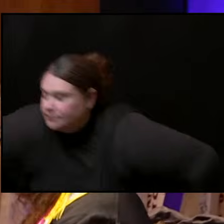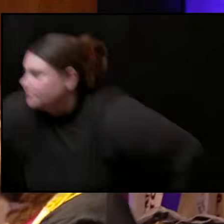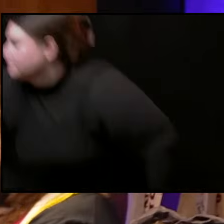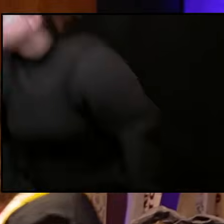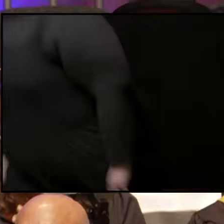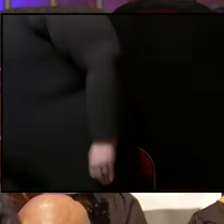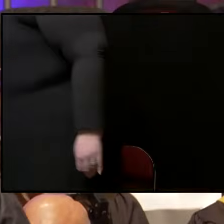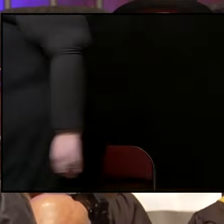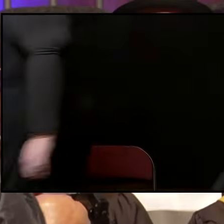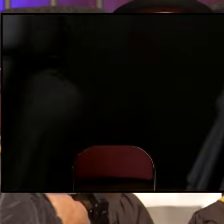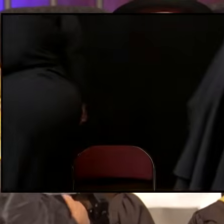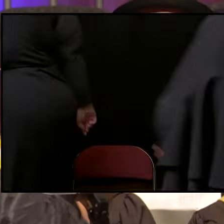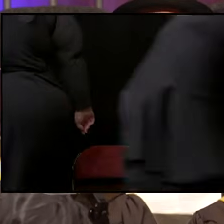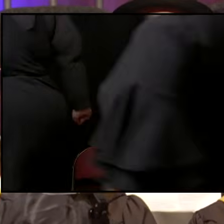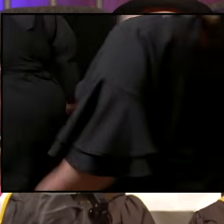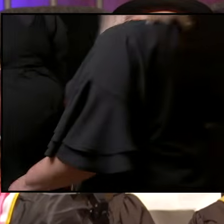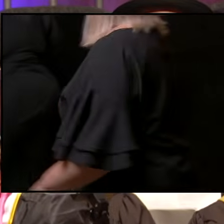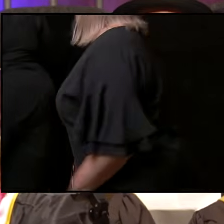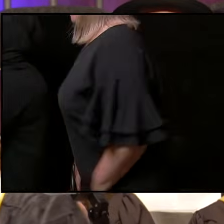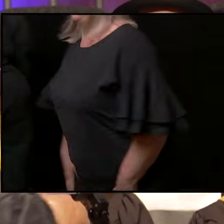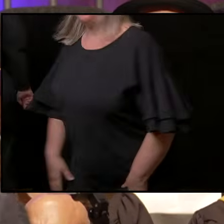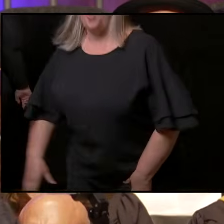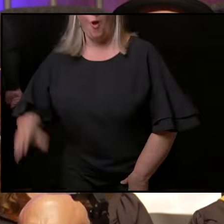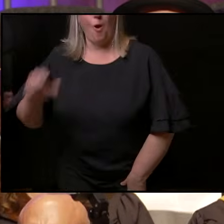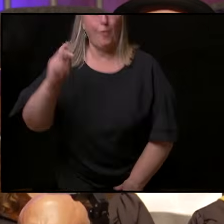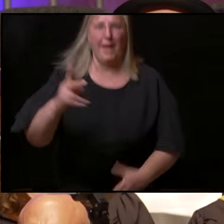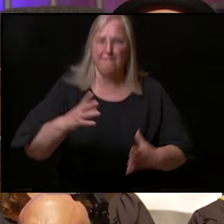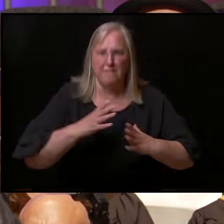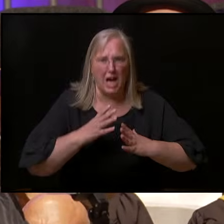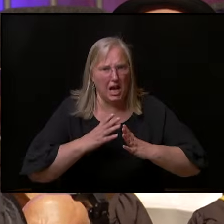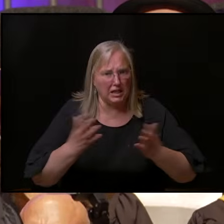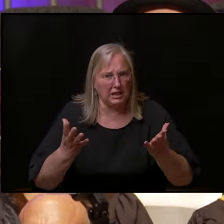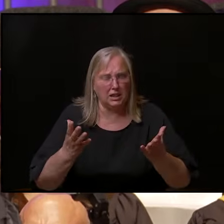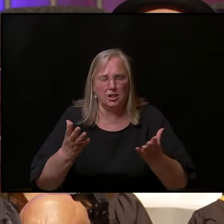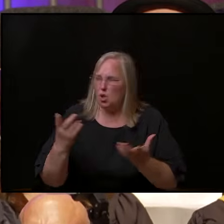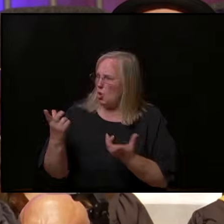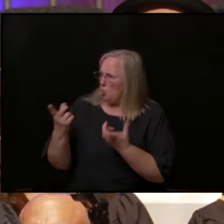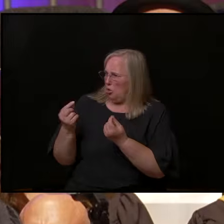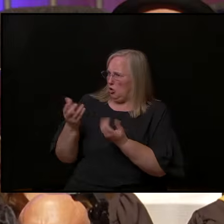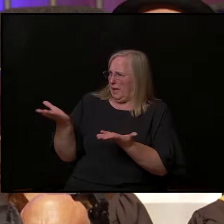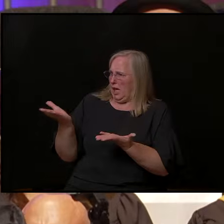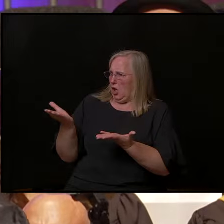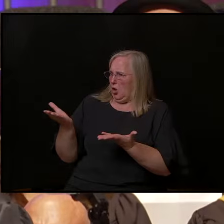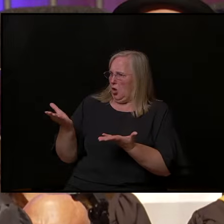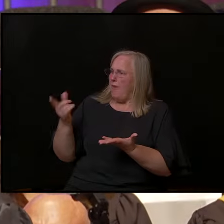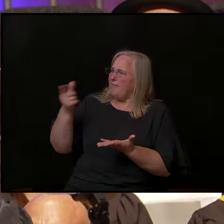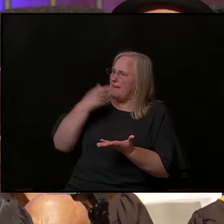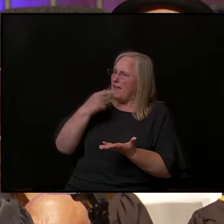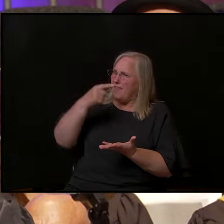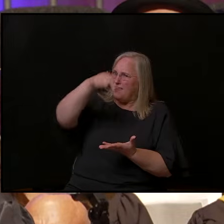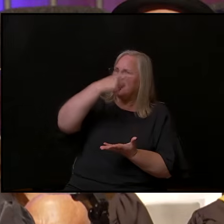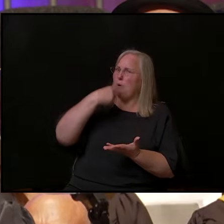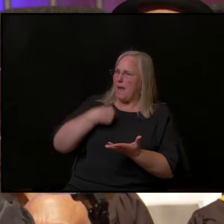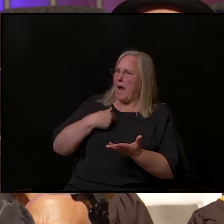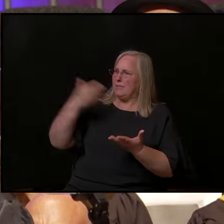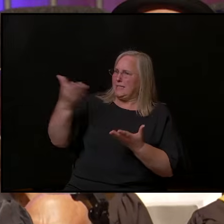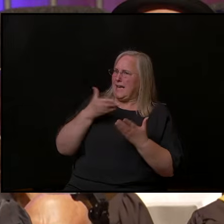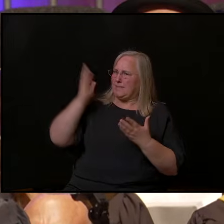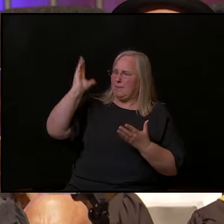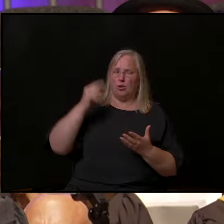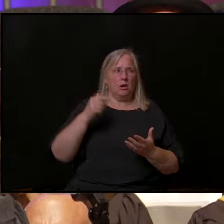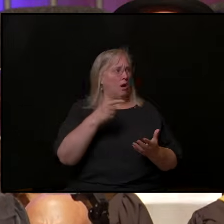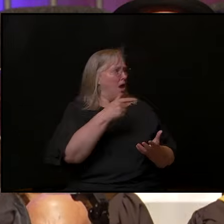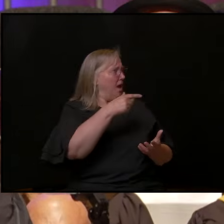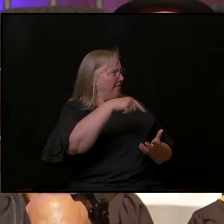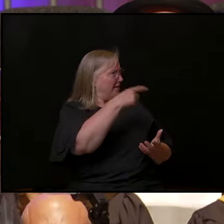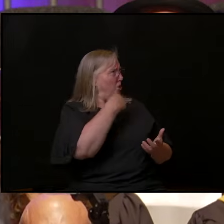Separately. Are we not? I thought, okay, that's fine. What are you doing up here? They told me I was student speaker. Well, they told me I was